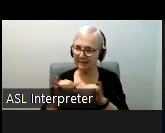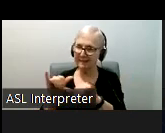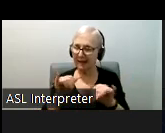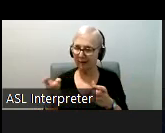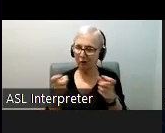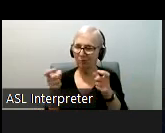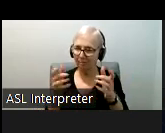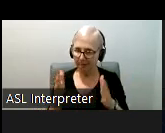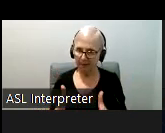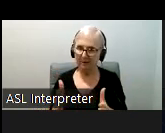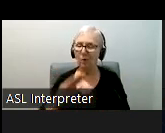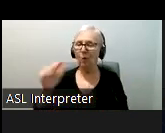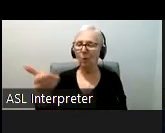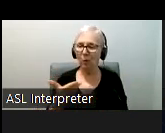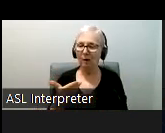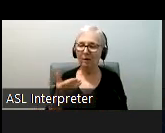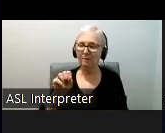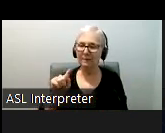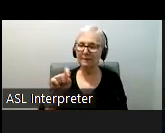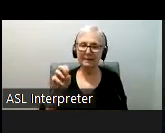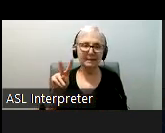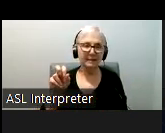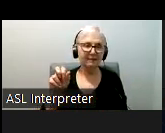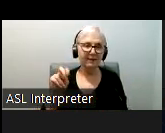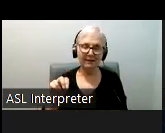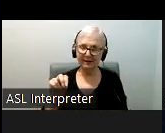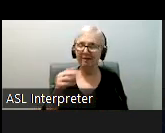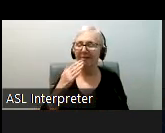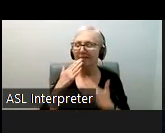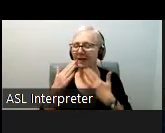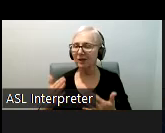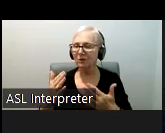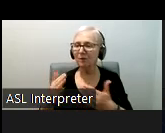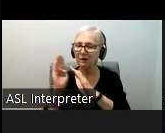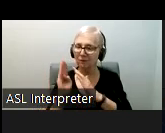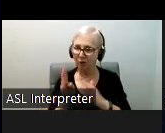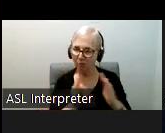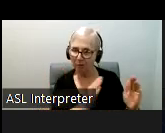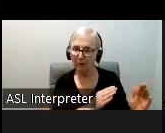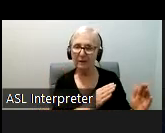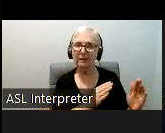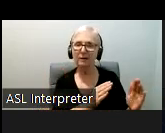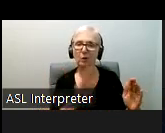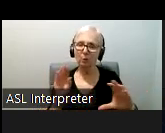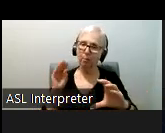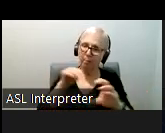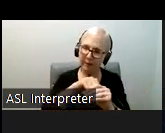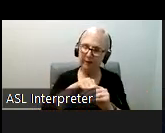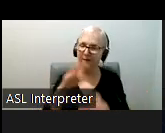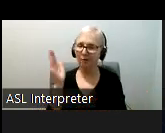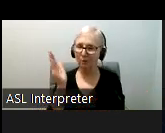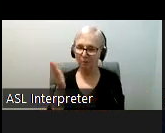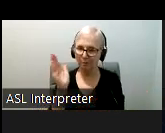manager. Welcome, Stephen. And thank you so much, Stephen, for the preparation you put into this